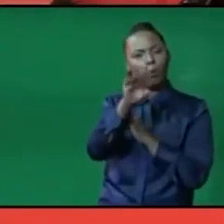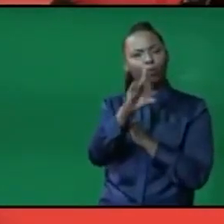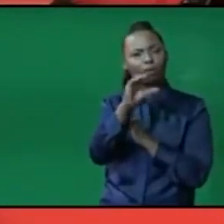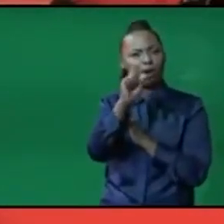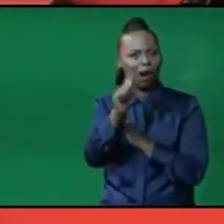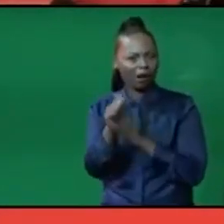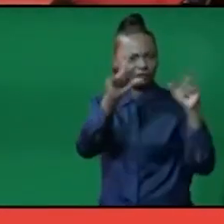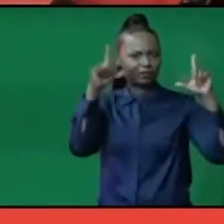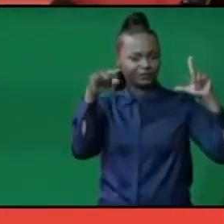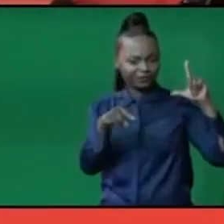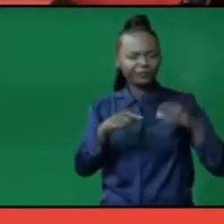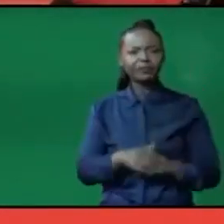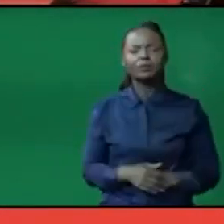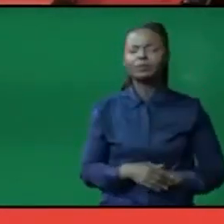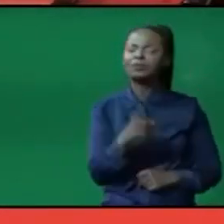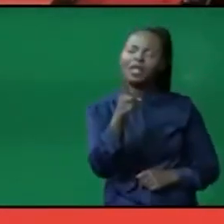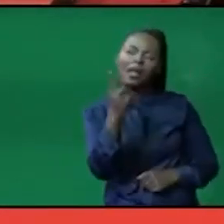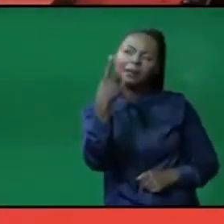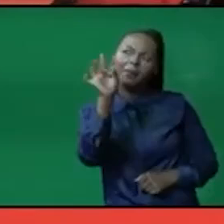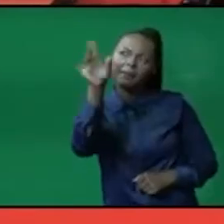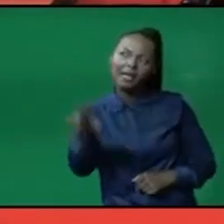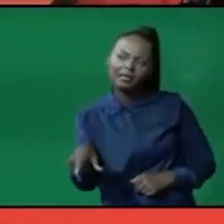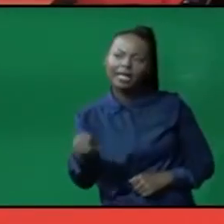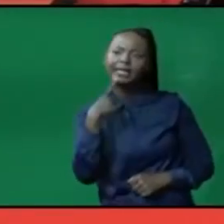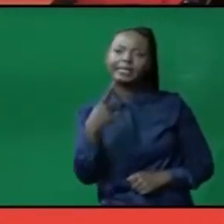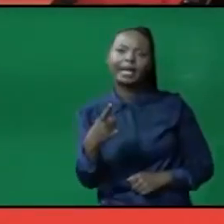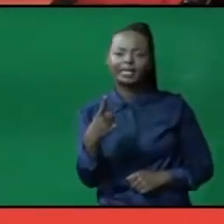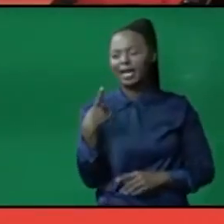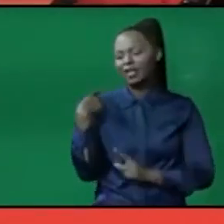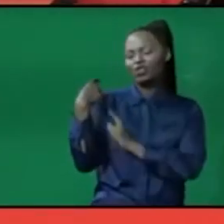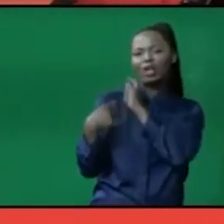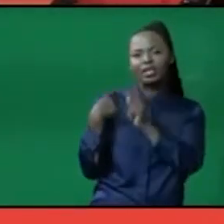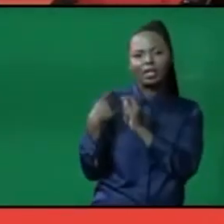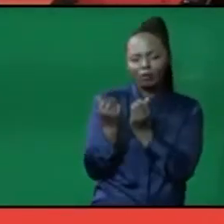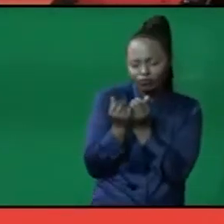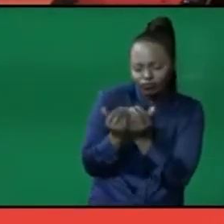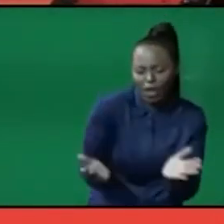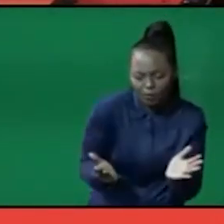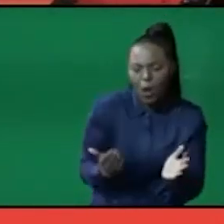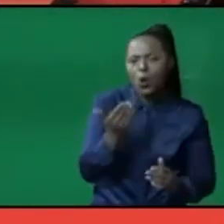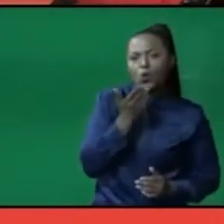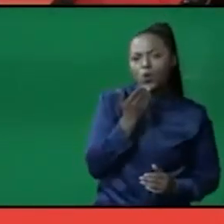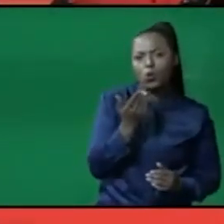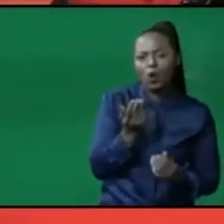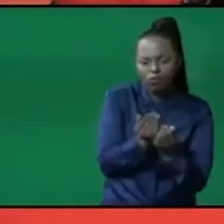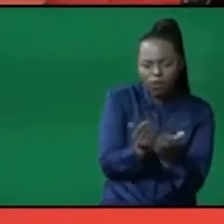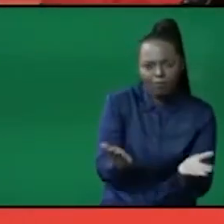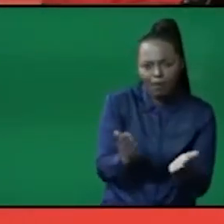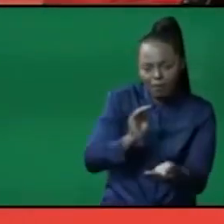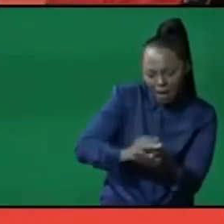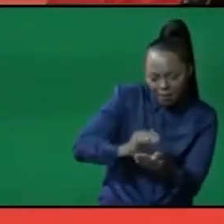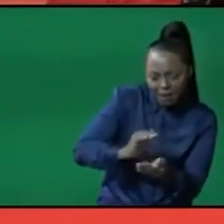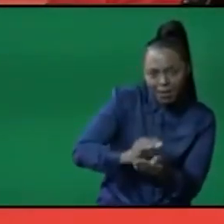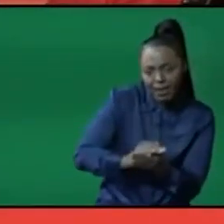Someone says when those traditional healers were performing their customs here, he